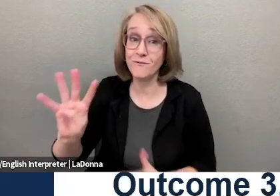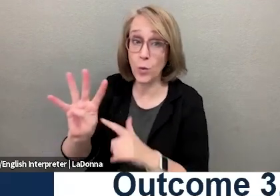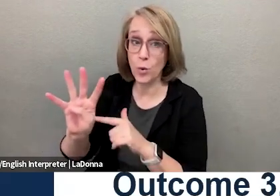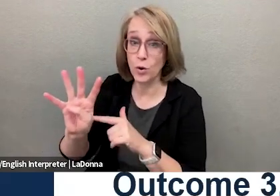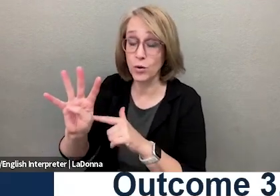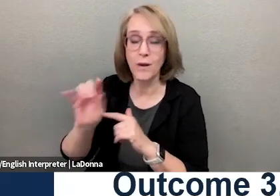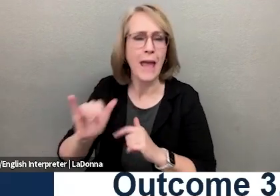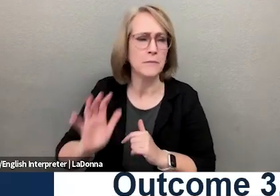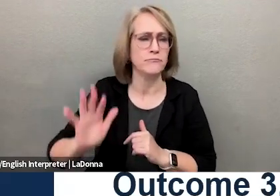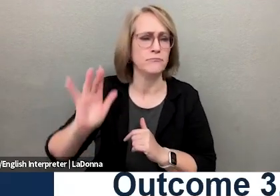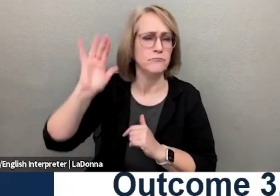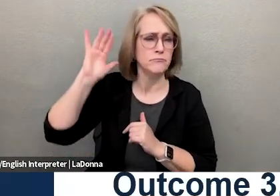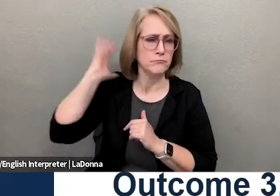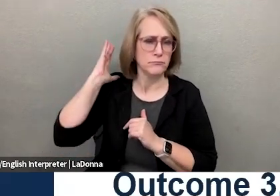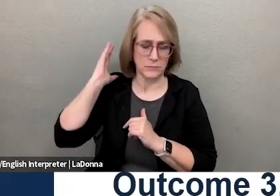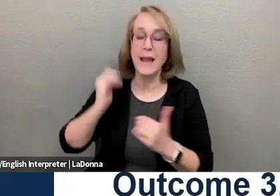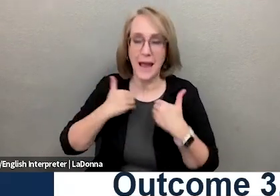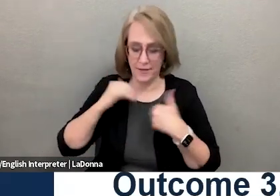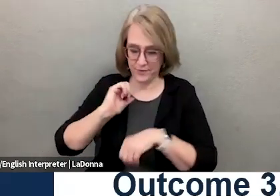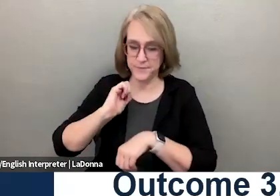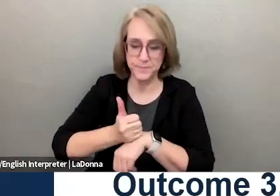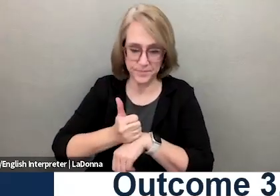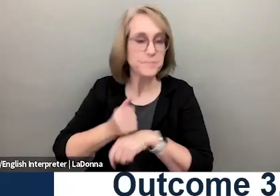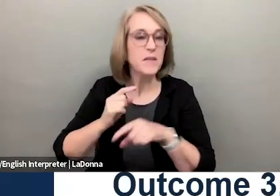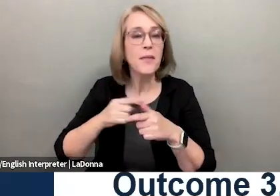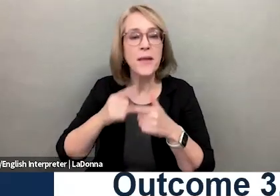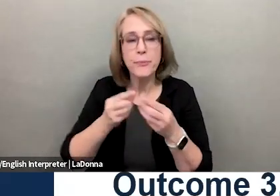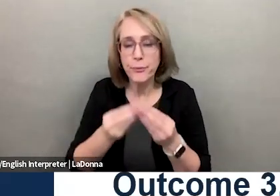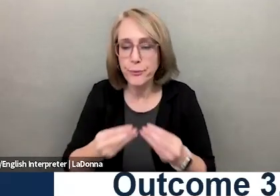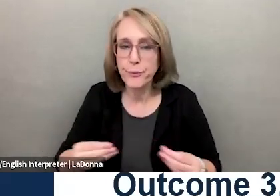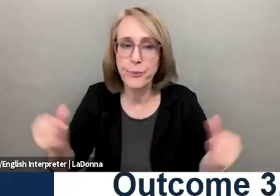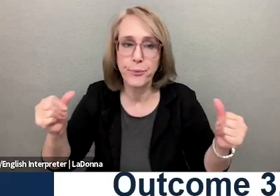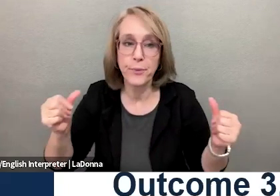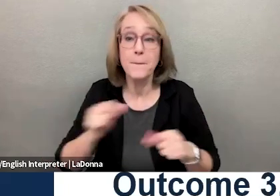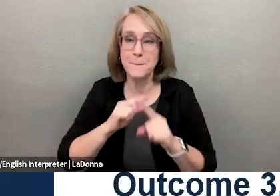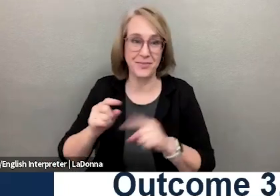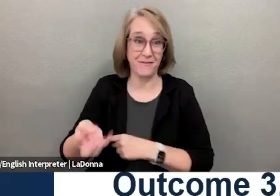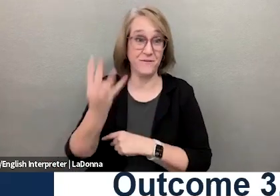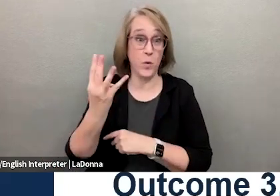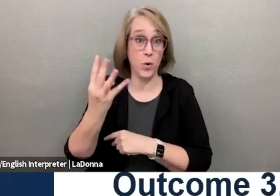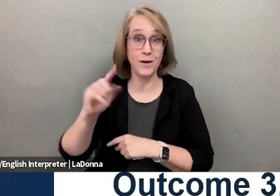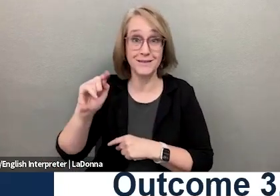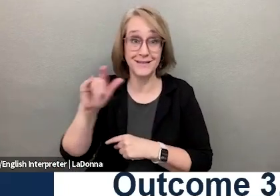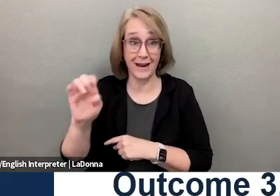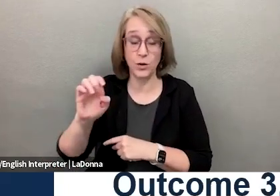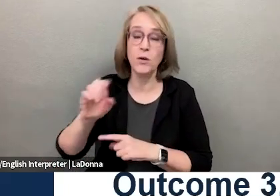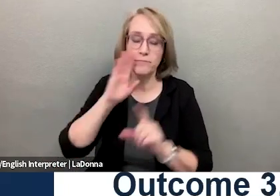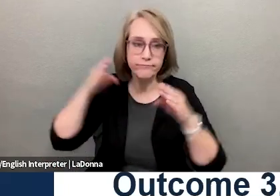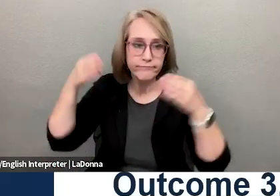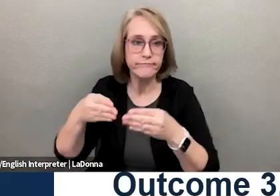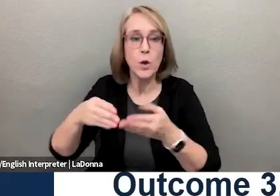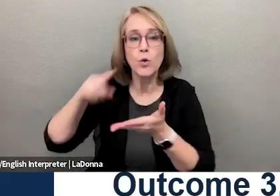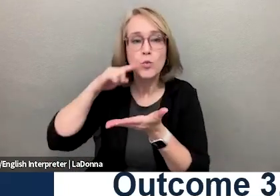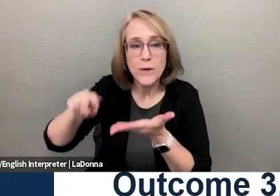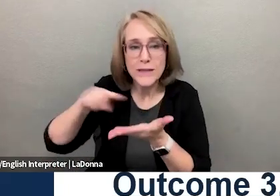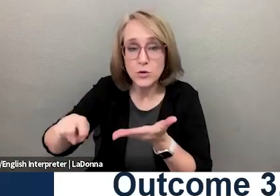been in place for years, but we really want to re-energize that title on research demonstrations and an evaluation